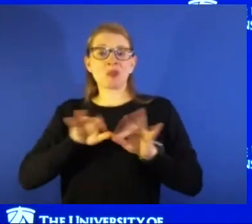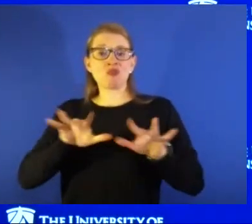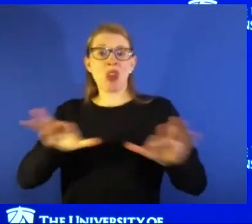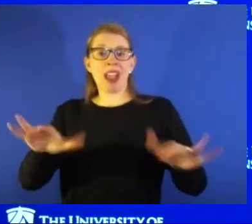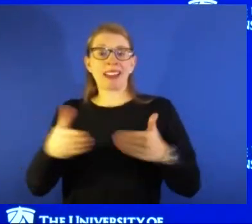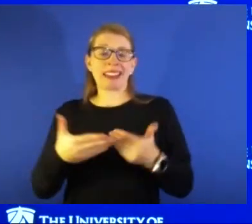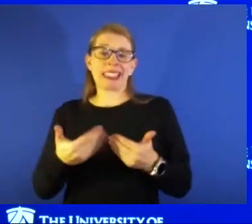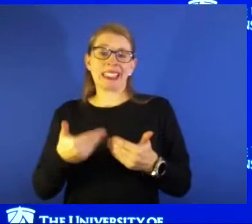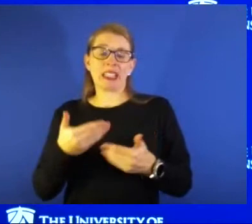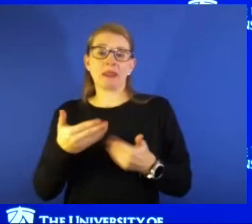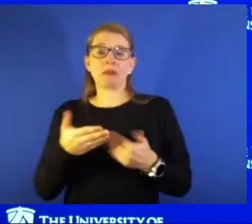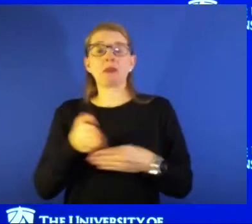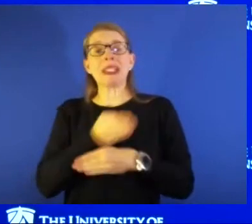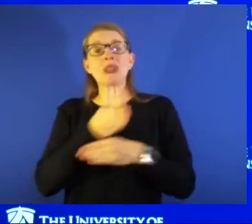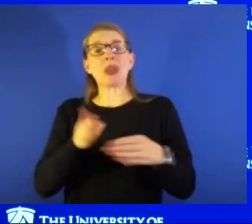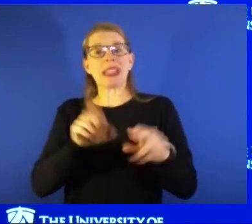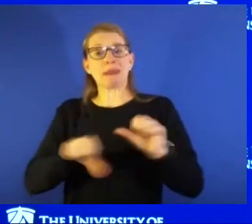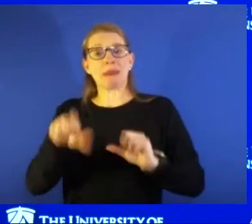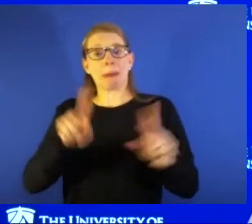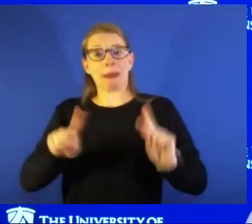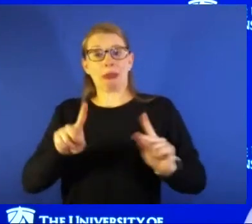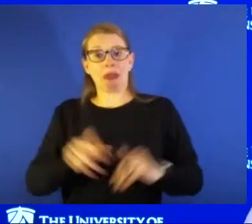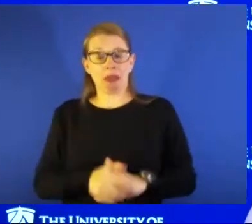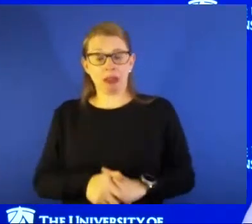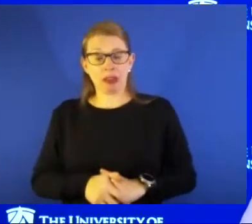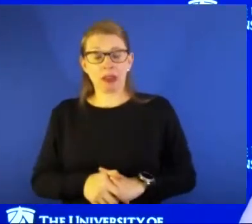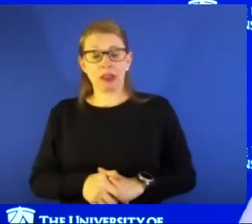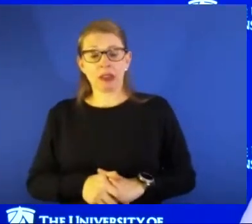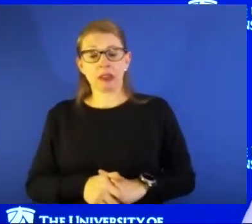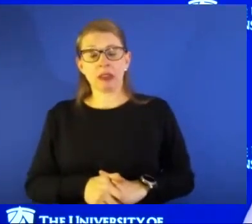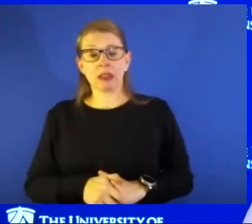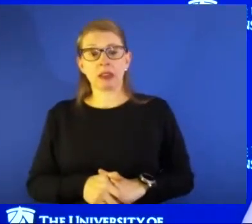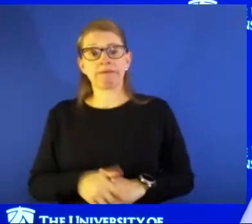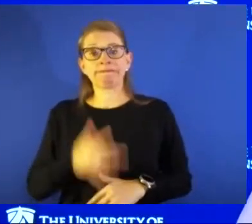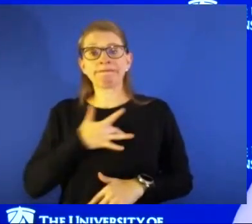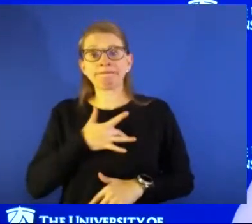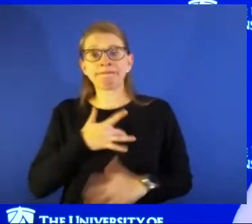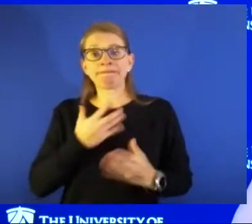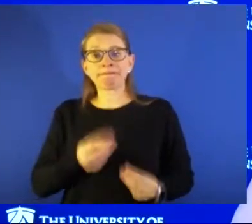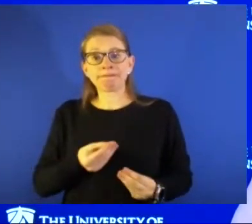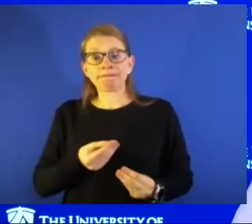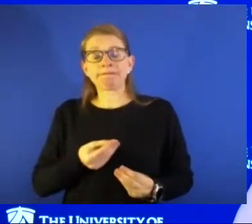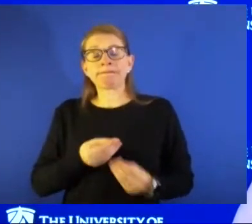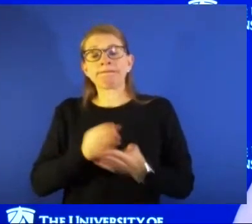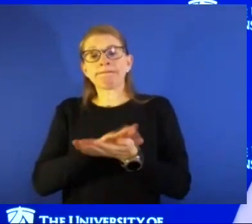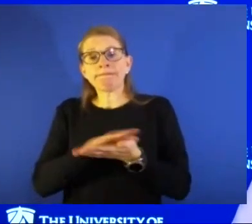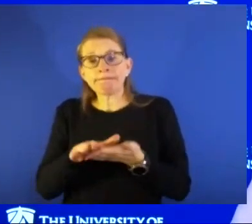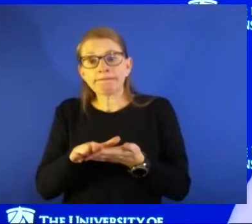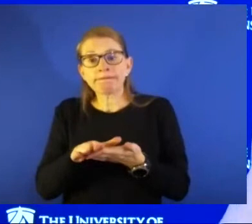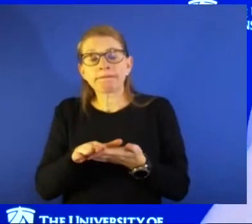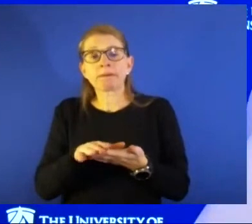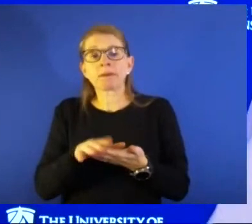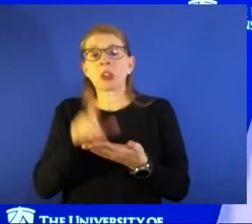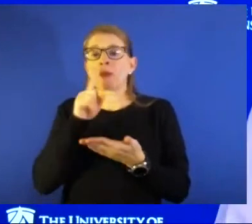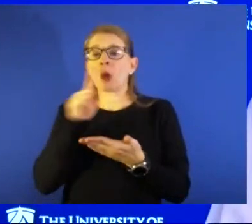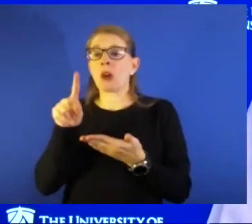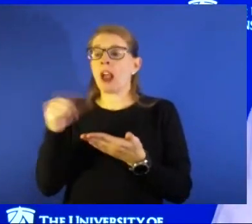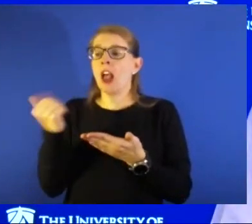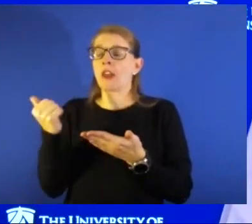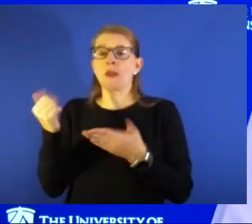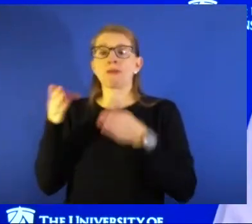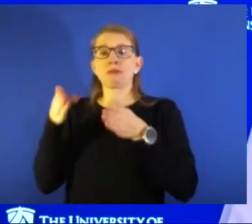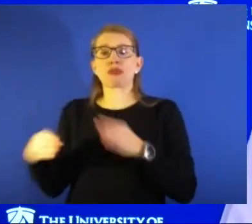people. So I think it's just really continue to have compassion for your fellow Kansas Citian,